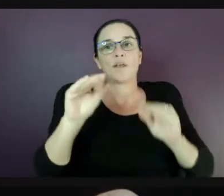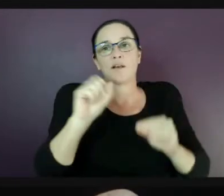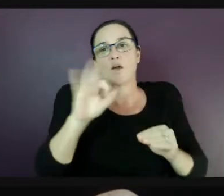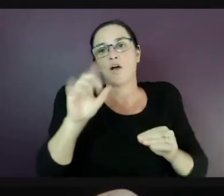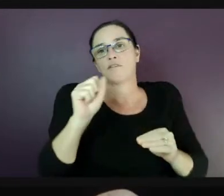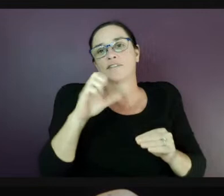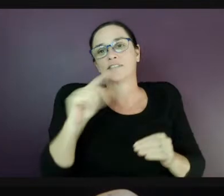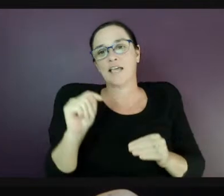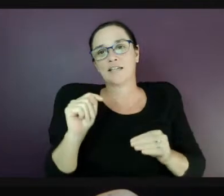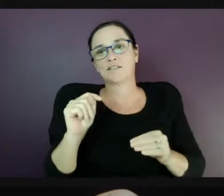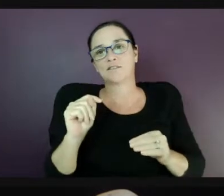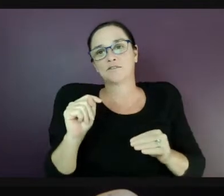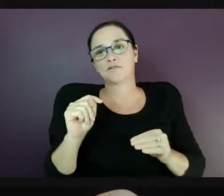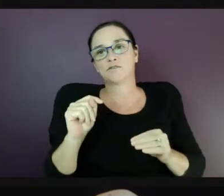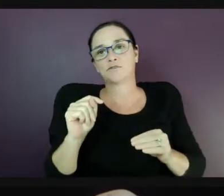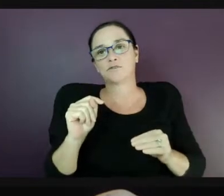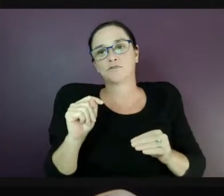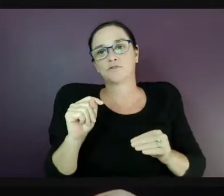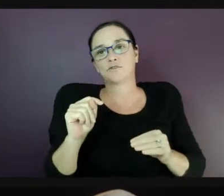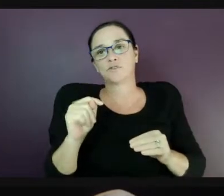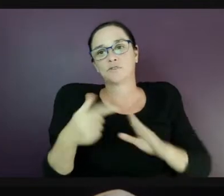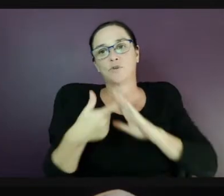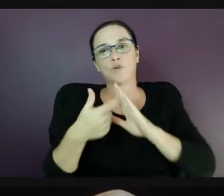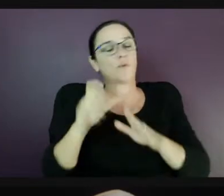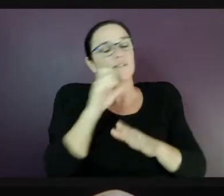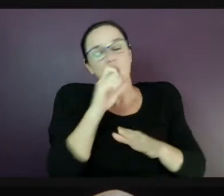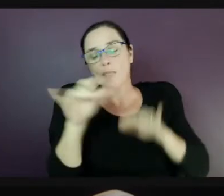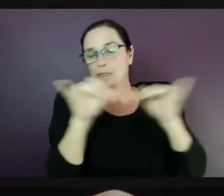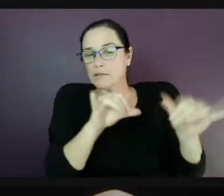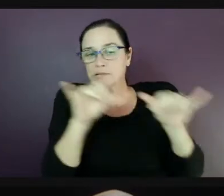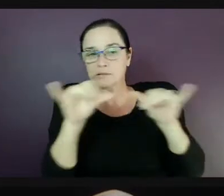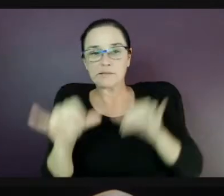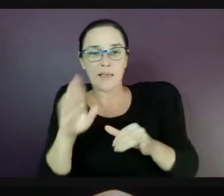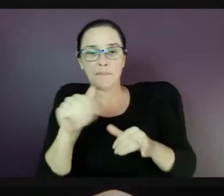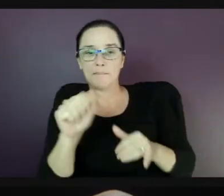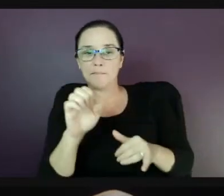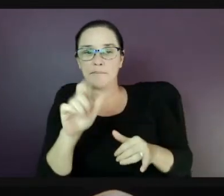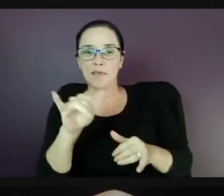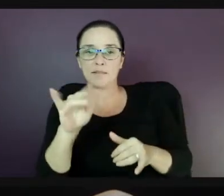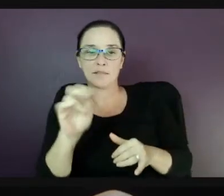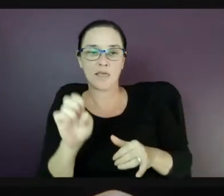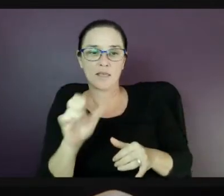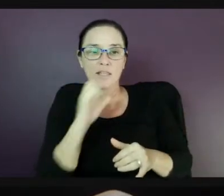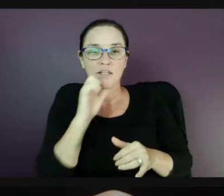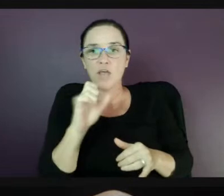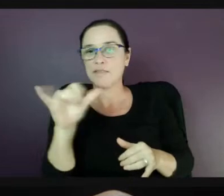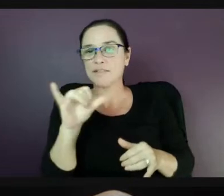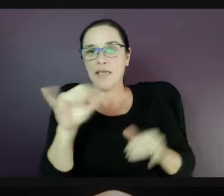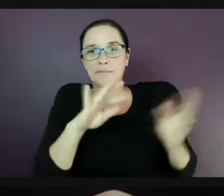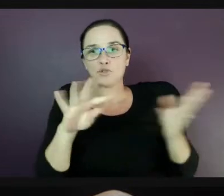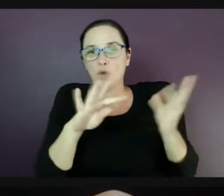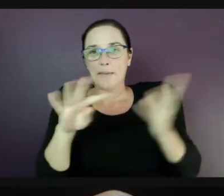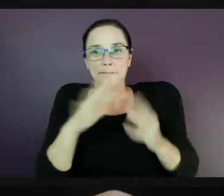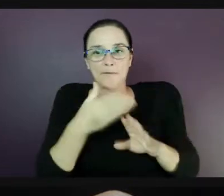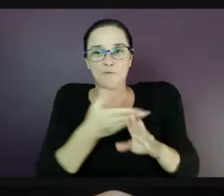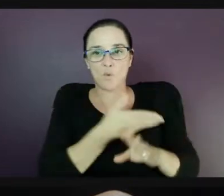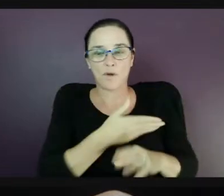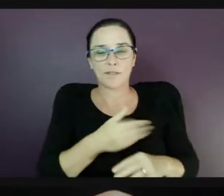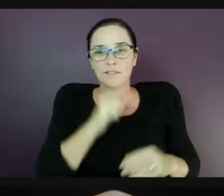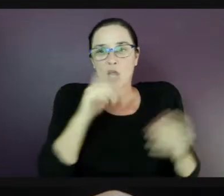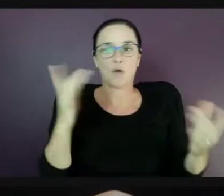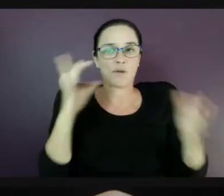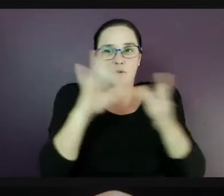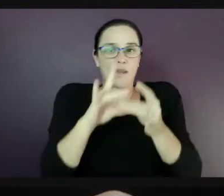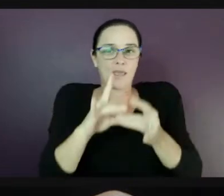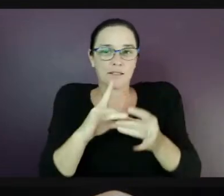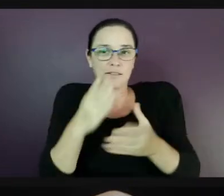really emphasize how this is not the same baseline and the same stream as before. Like, this is not real data here, in fact, right? There's like something